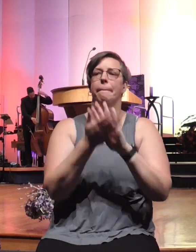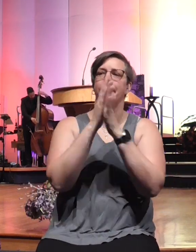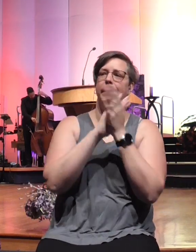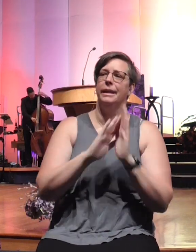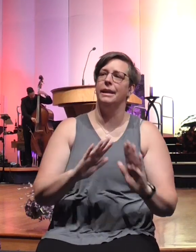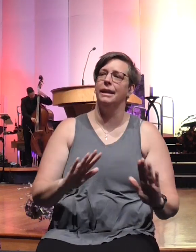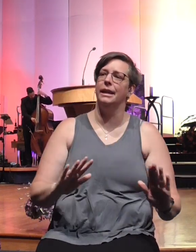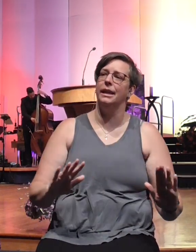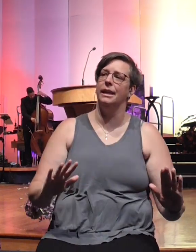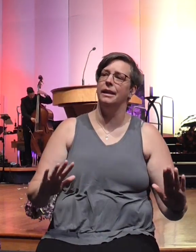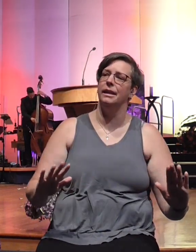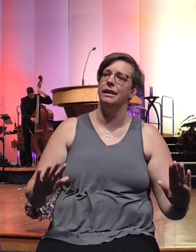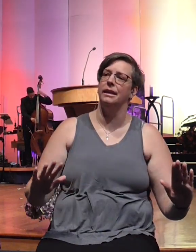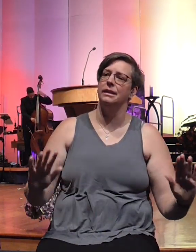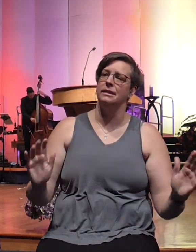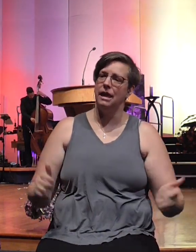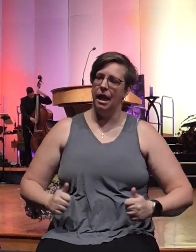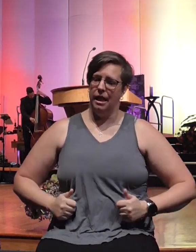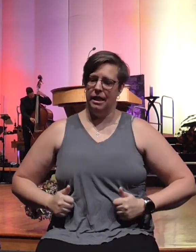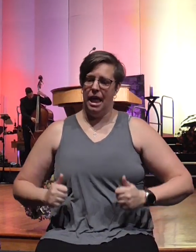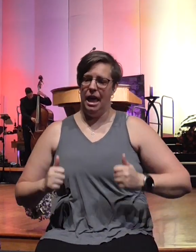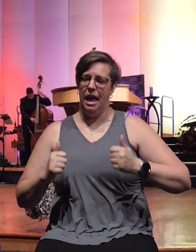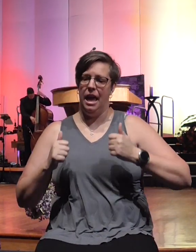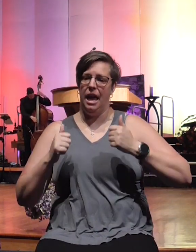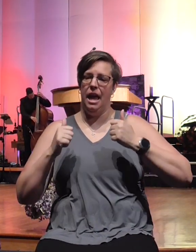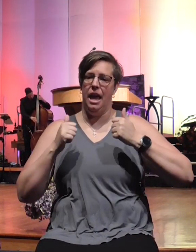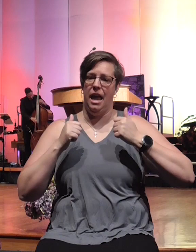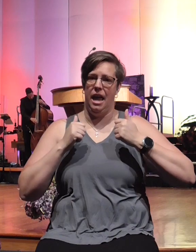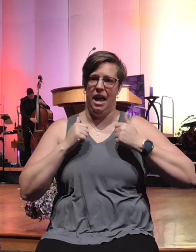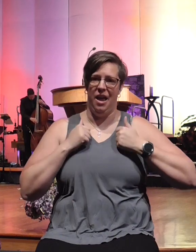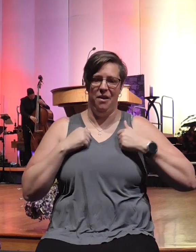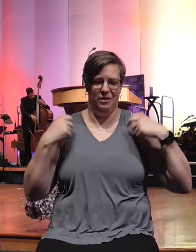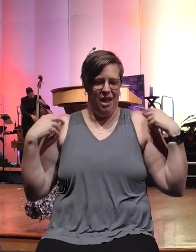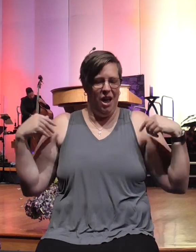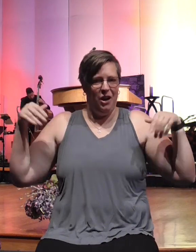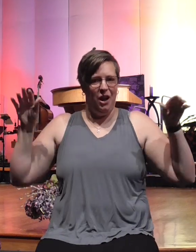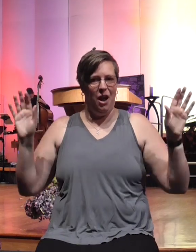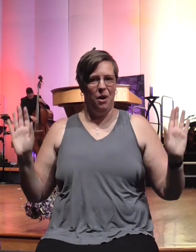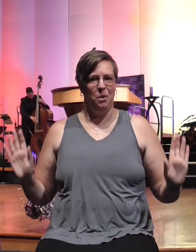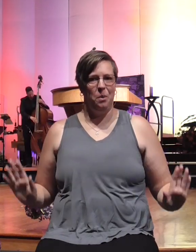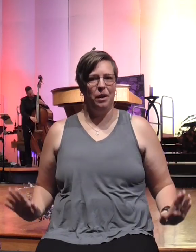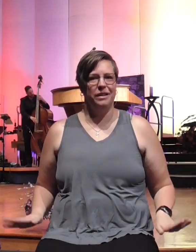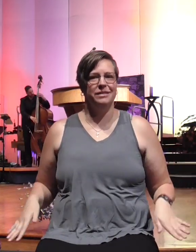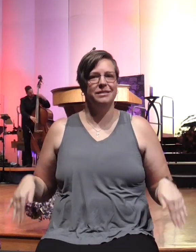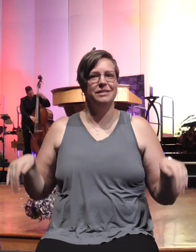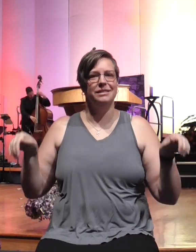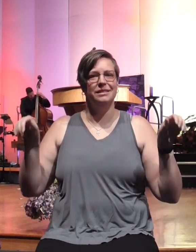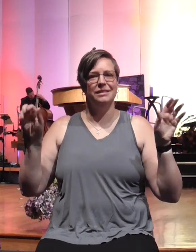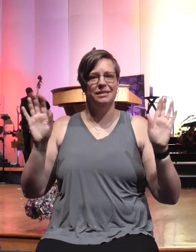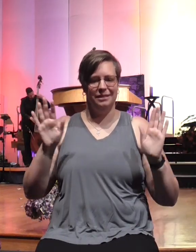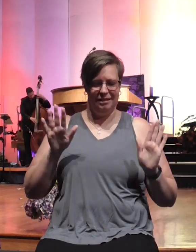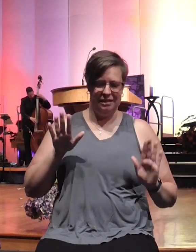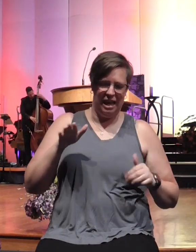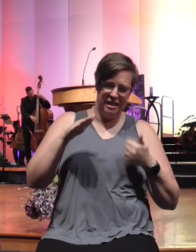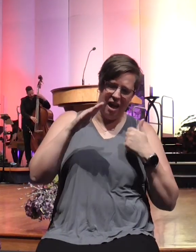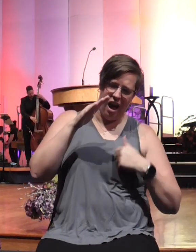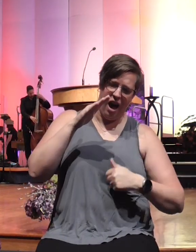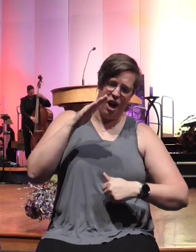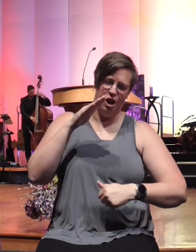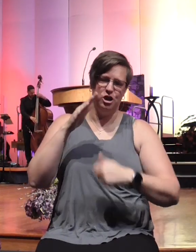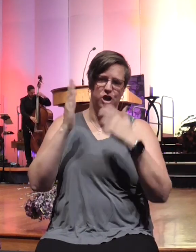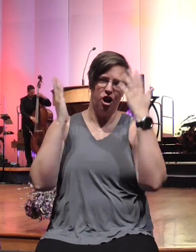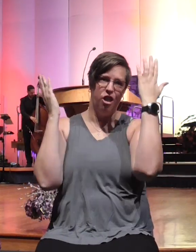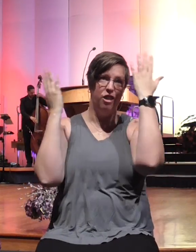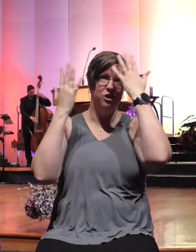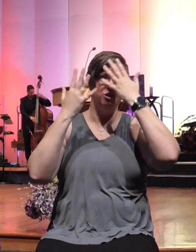peace that lives beneath the waves, beneath the